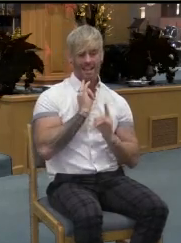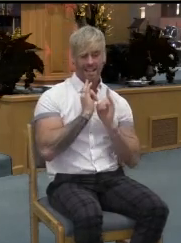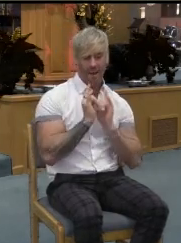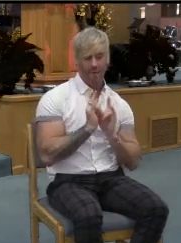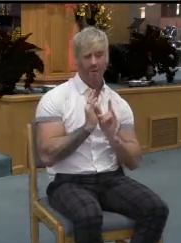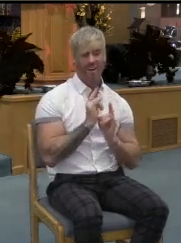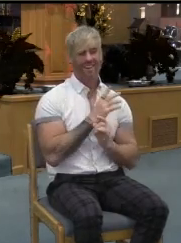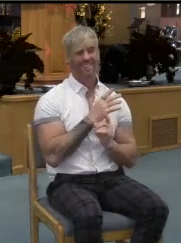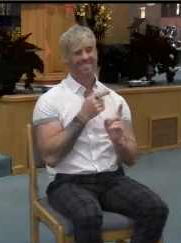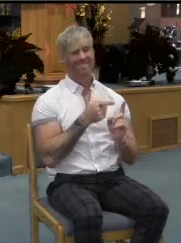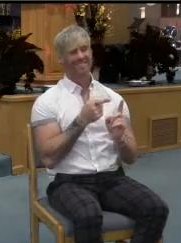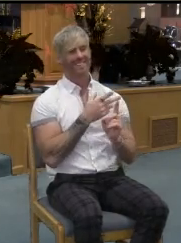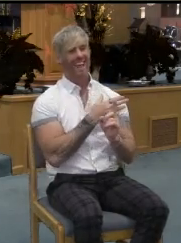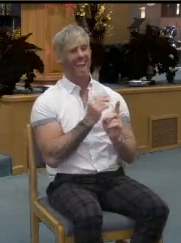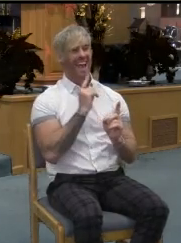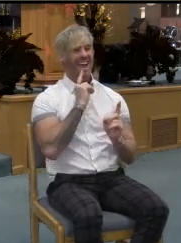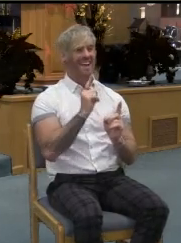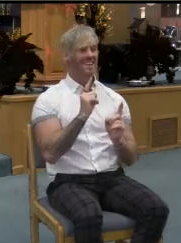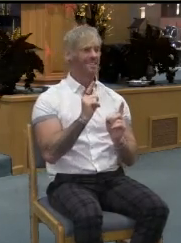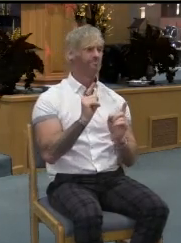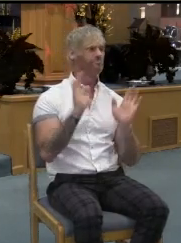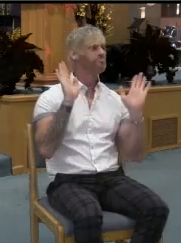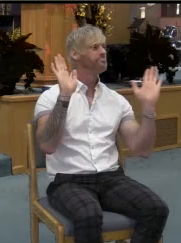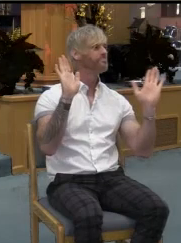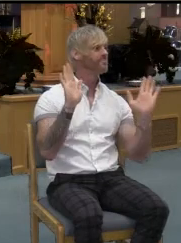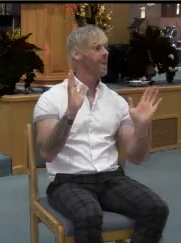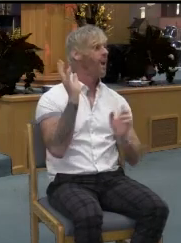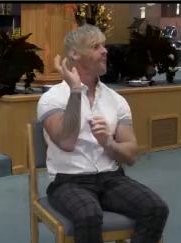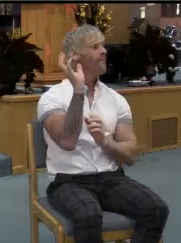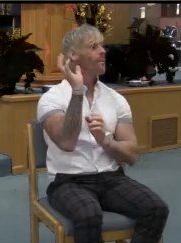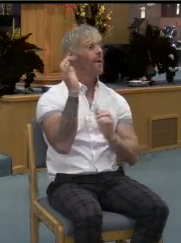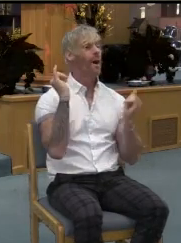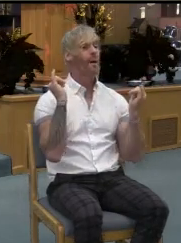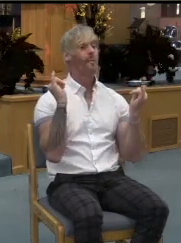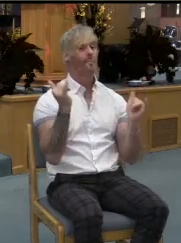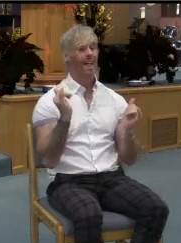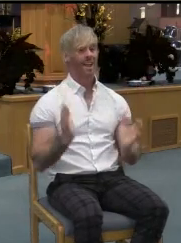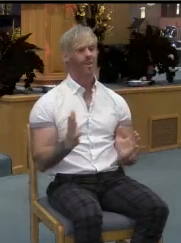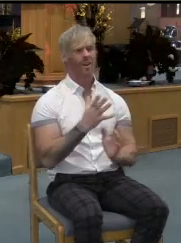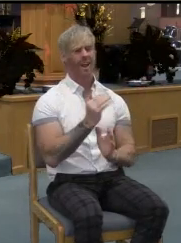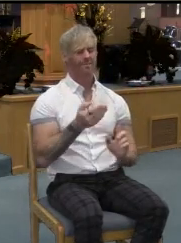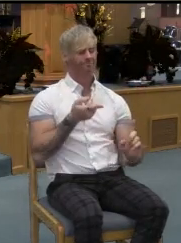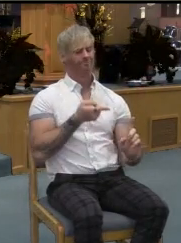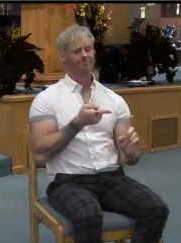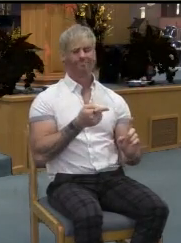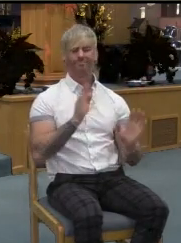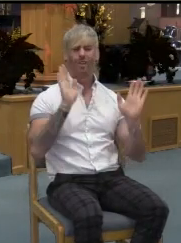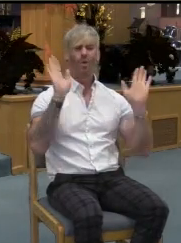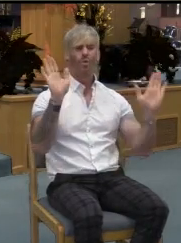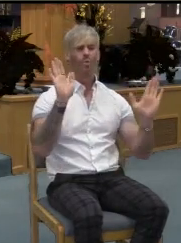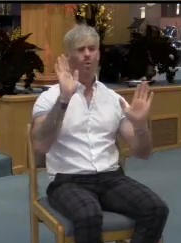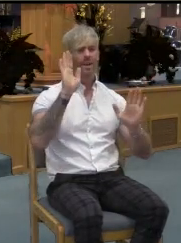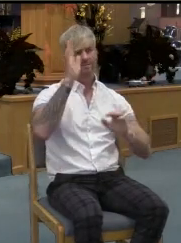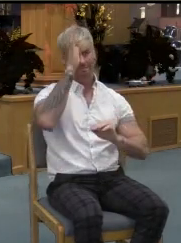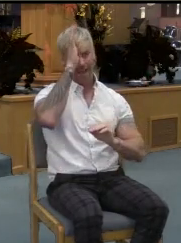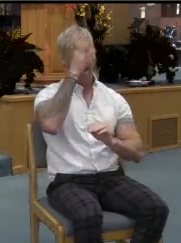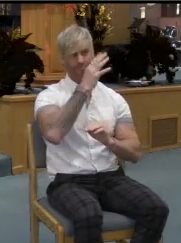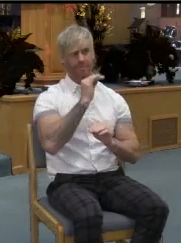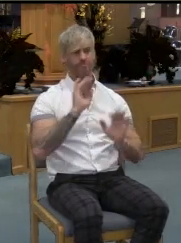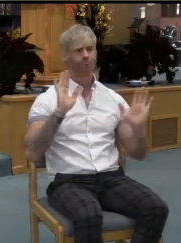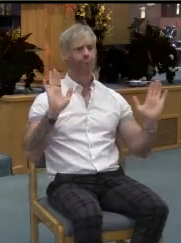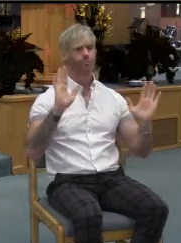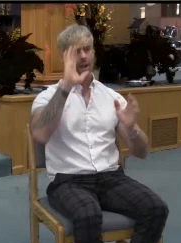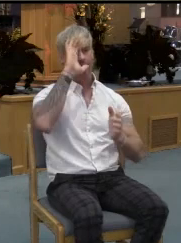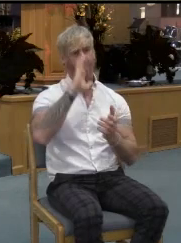just an amazing football player and just a great guy and a great dad and a great husband. And